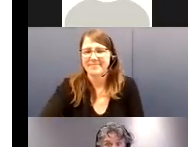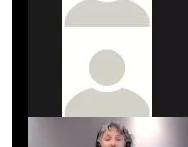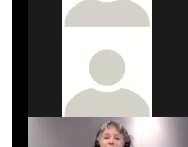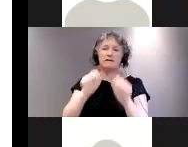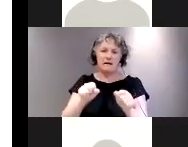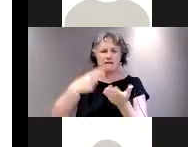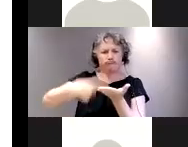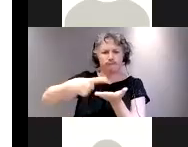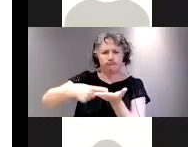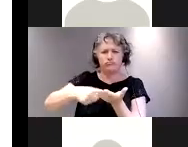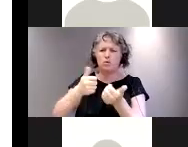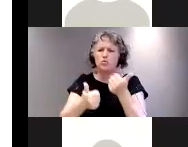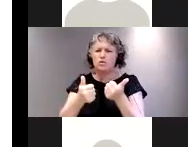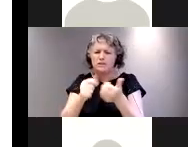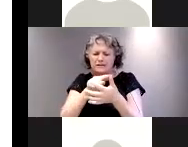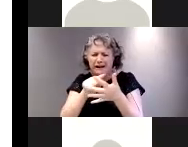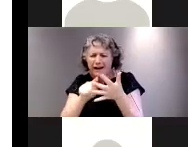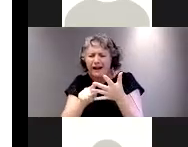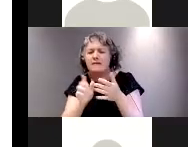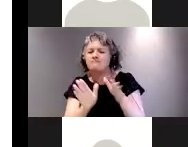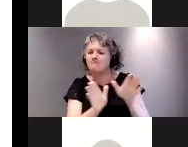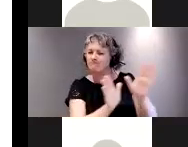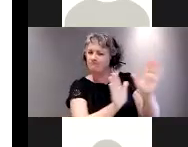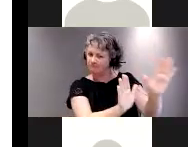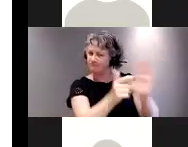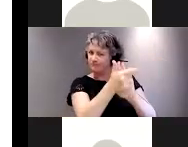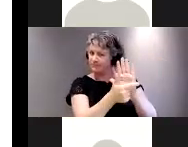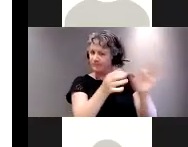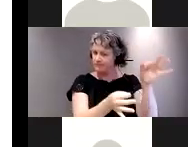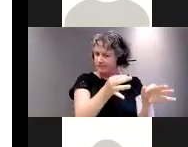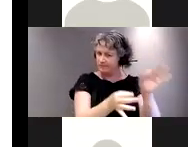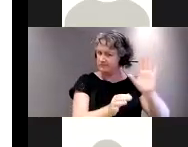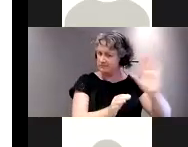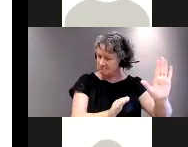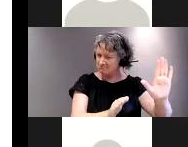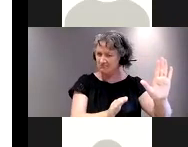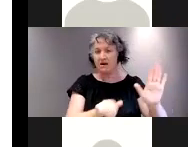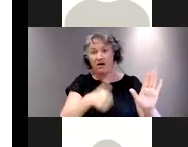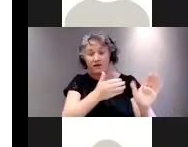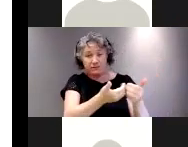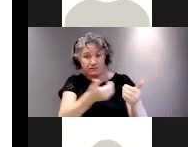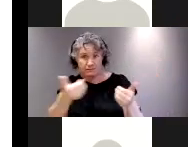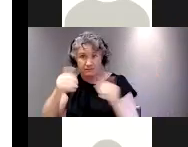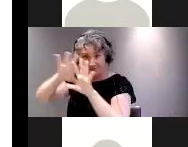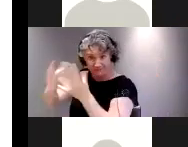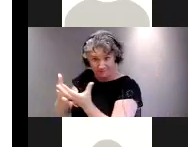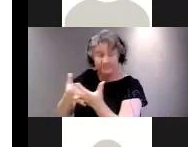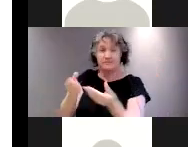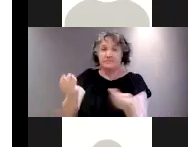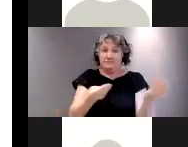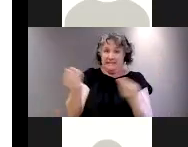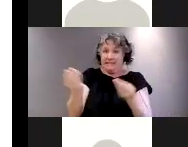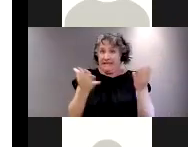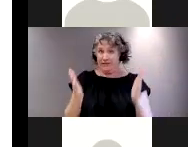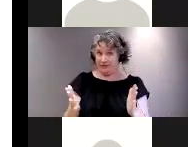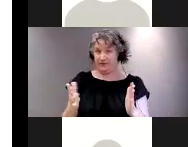lawyer, and address the other ones in mediation, which is really very helpful, right? Legal representatives can